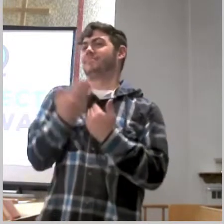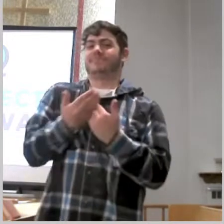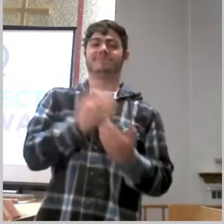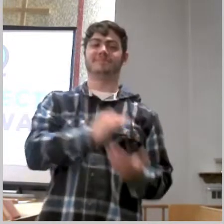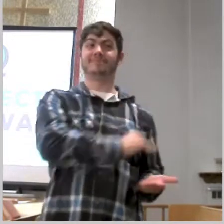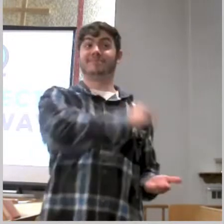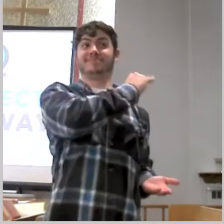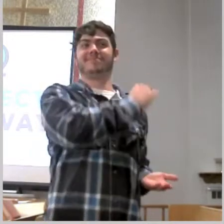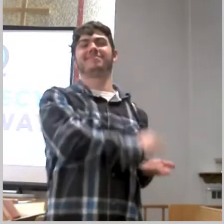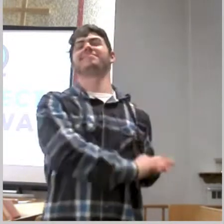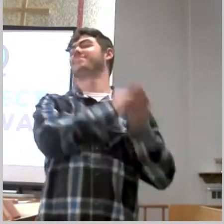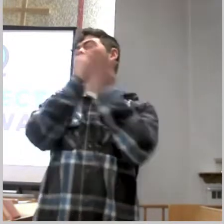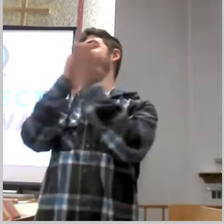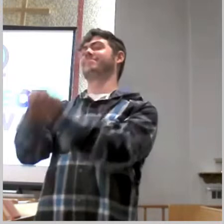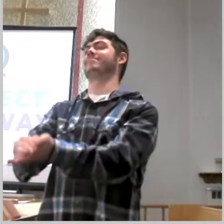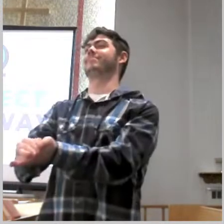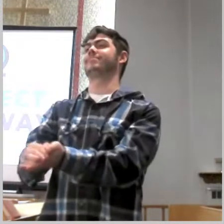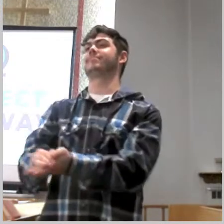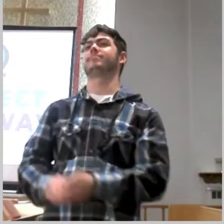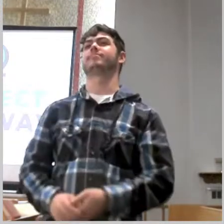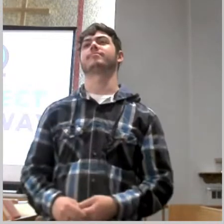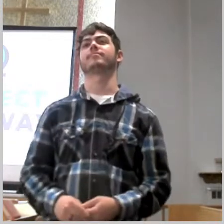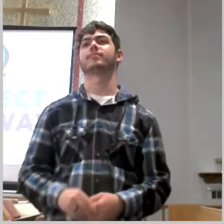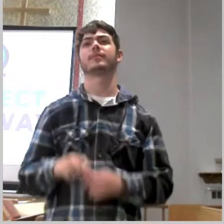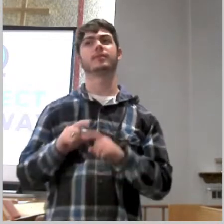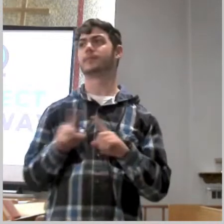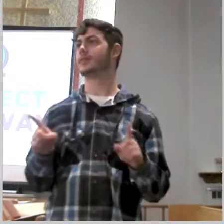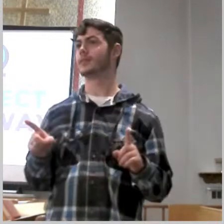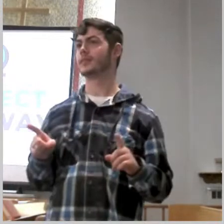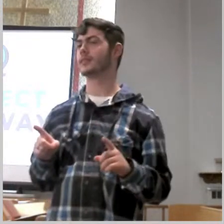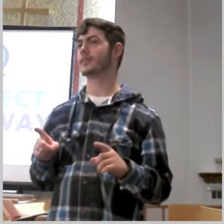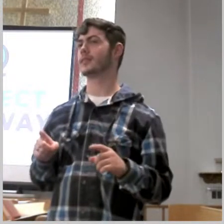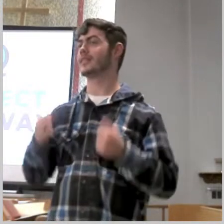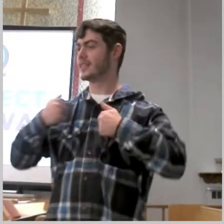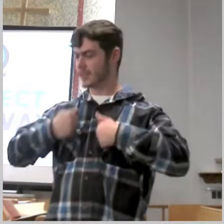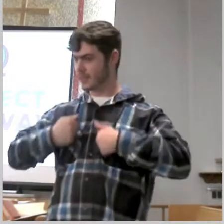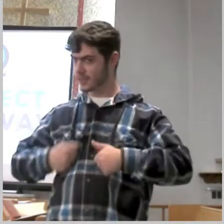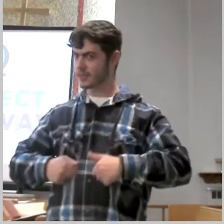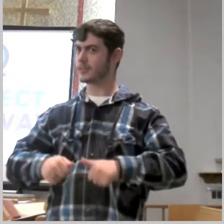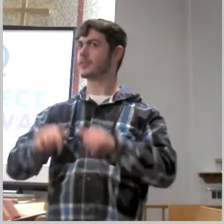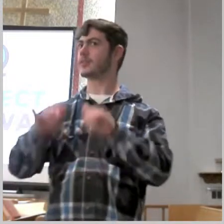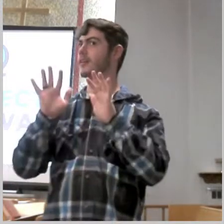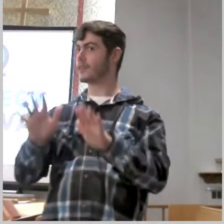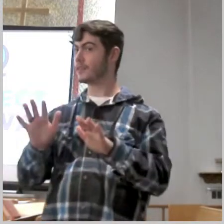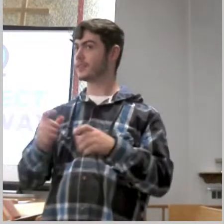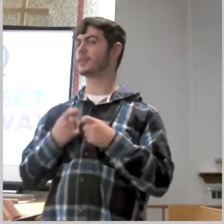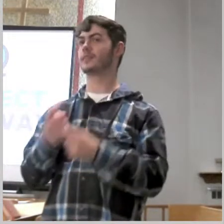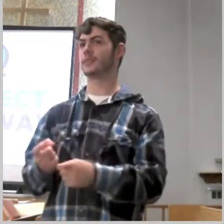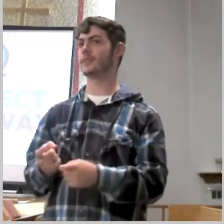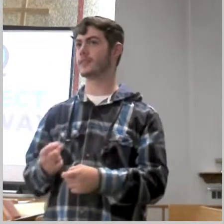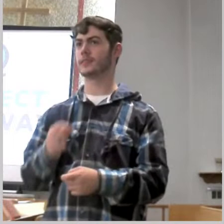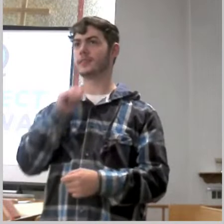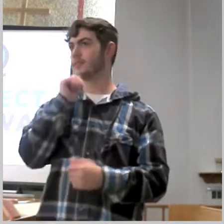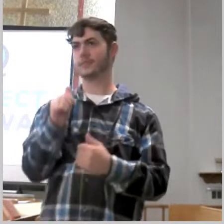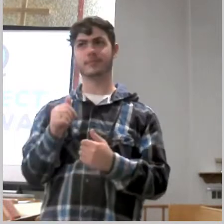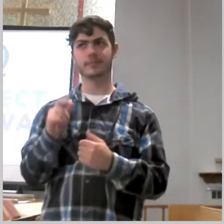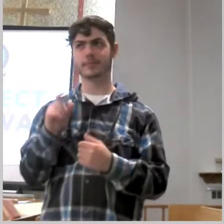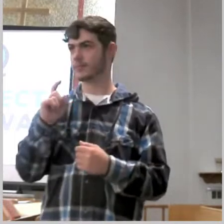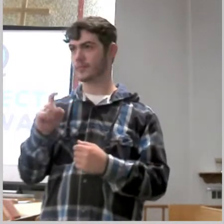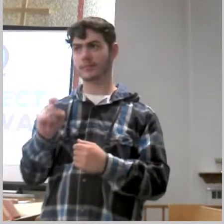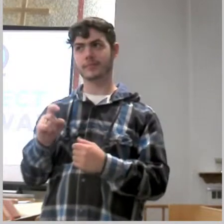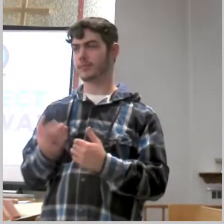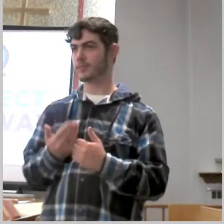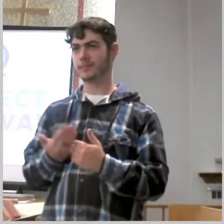right? But that's not the definition of sacrificial giving. Sacrificial giving